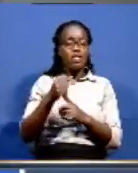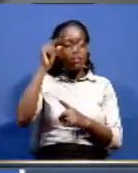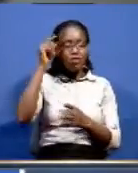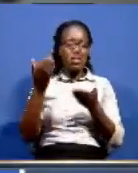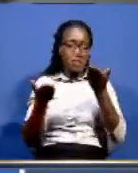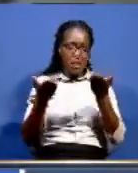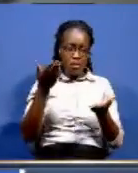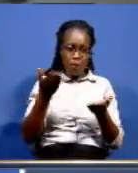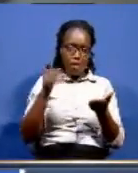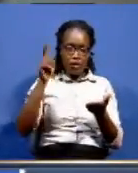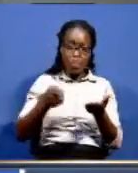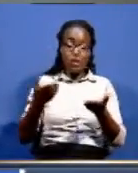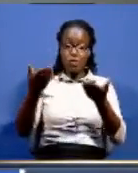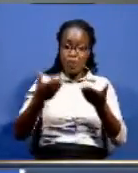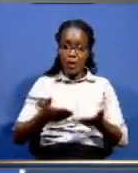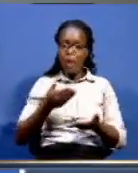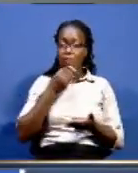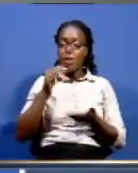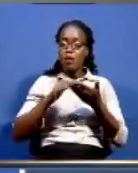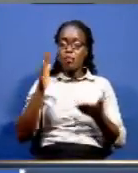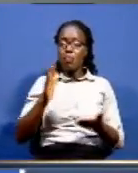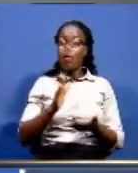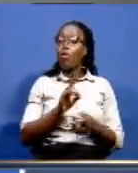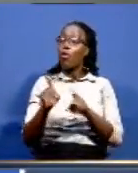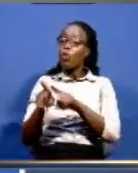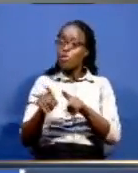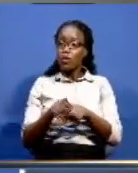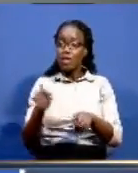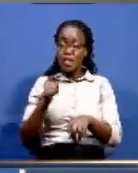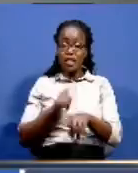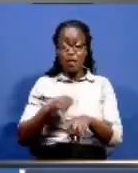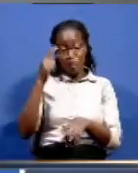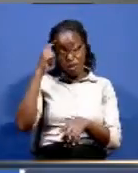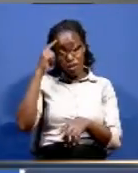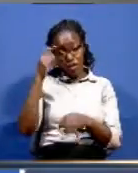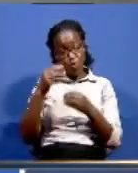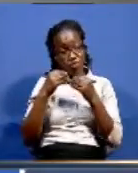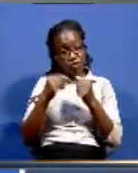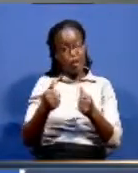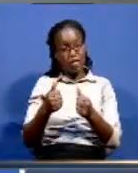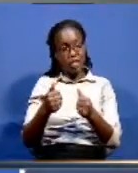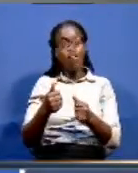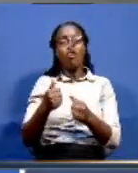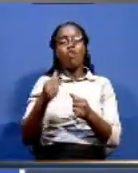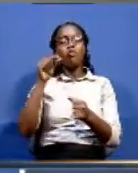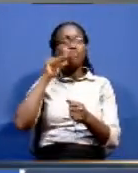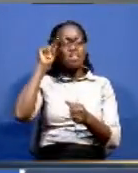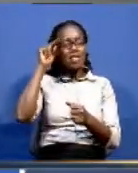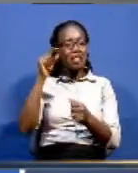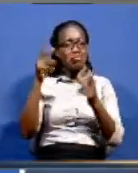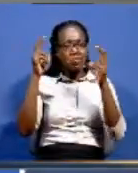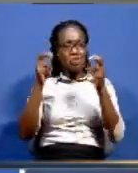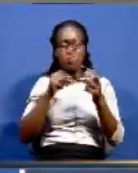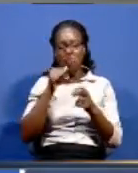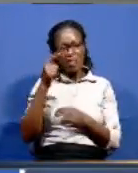bring more men on board. So that anytime you think of dealing with gender issues, you're not only thinking of so and so and so and